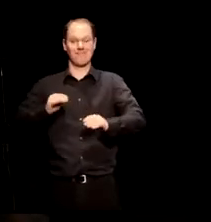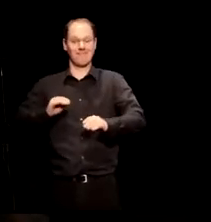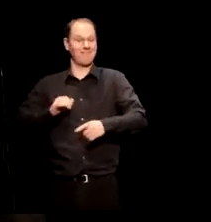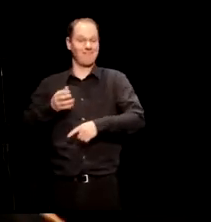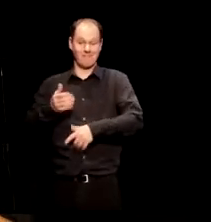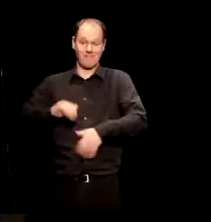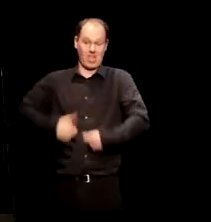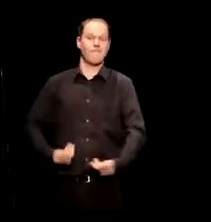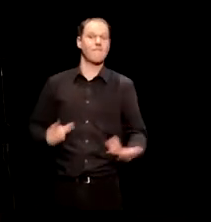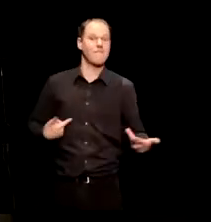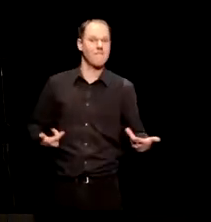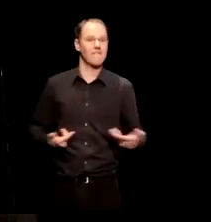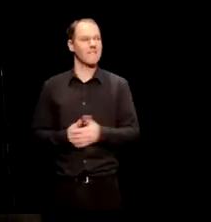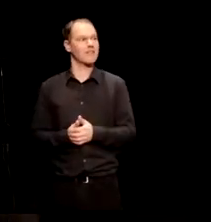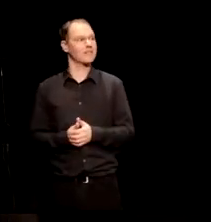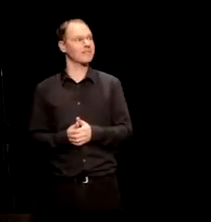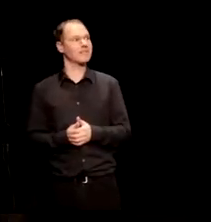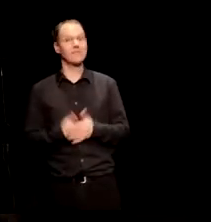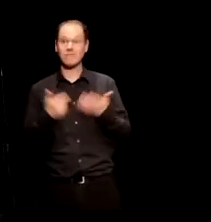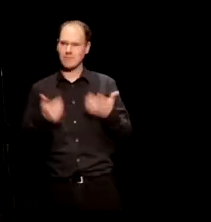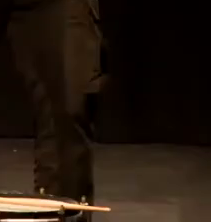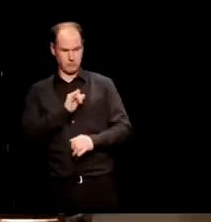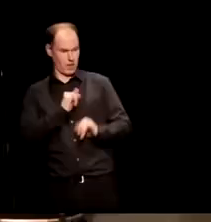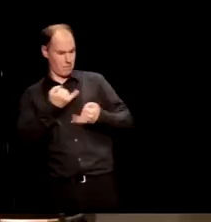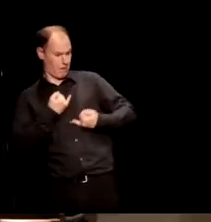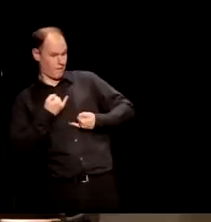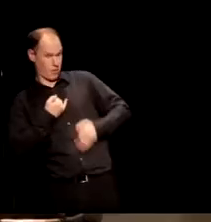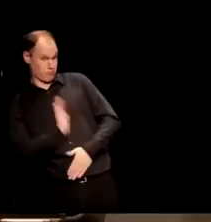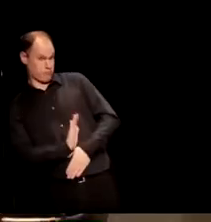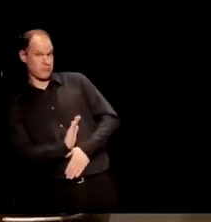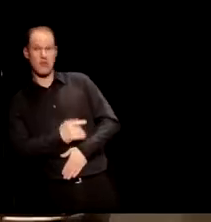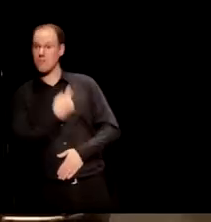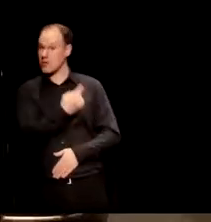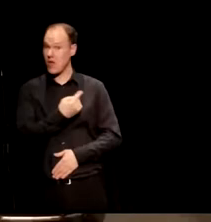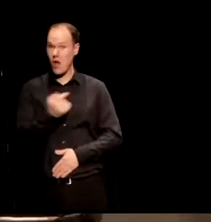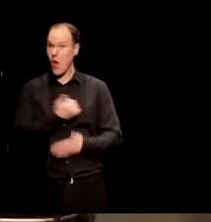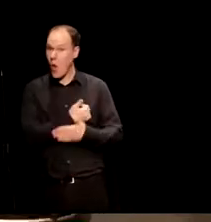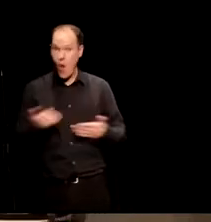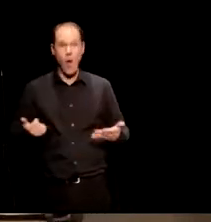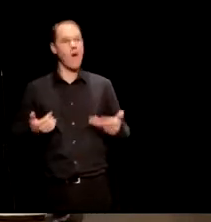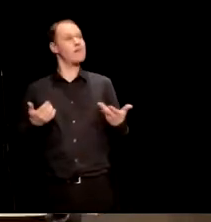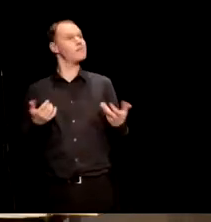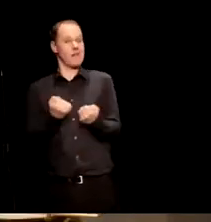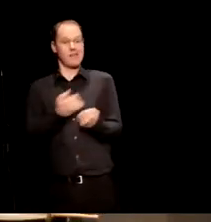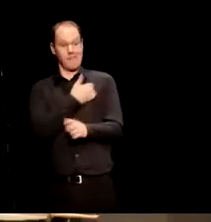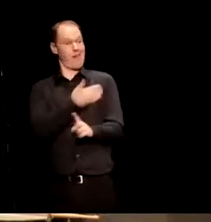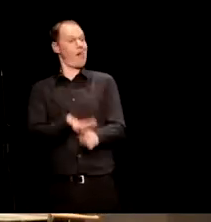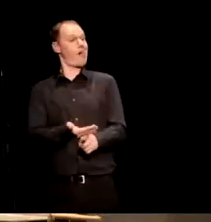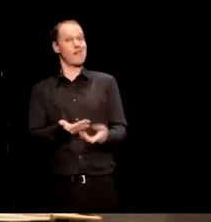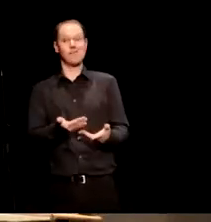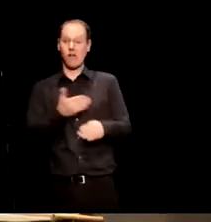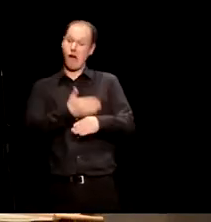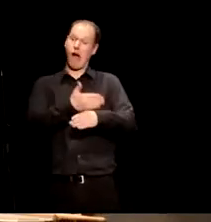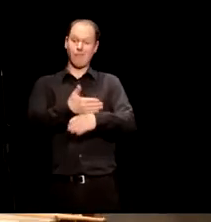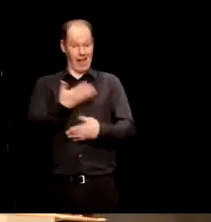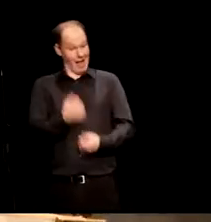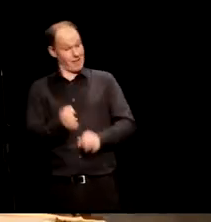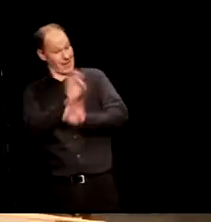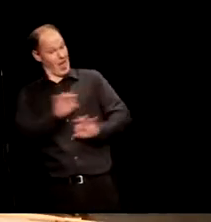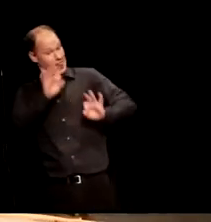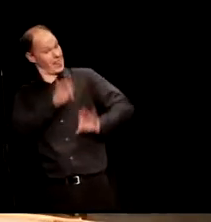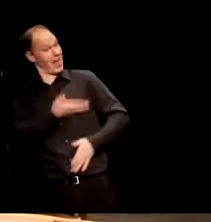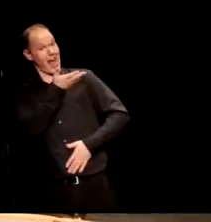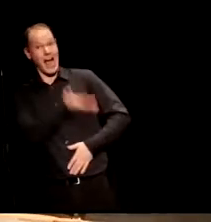it ain't my fault you got that drum. Neither is it my fault that you worked all winter and haven't got anything. Now, I told you